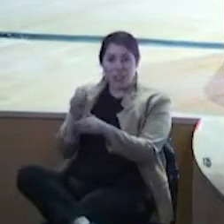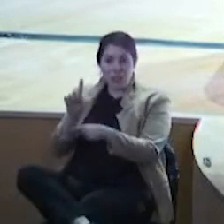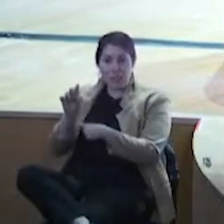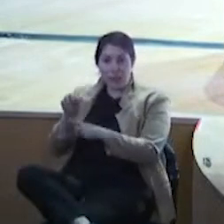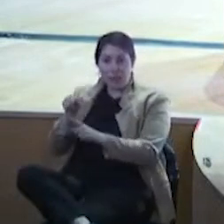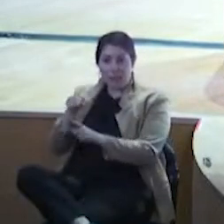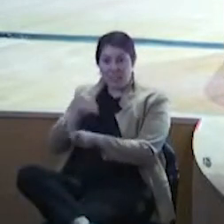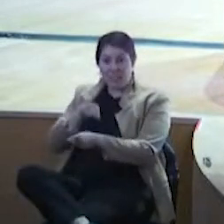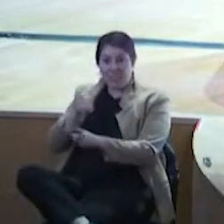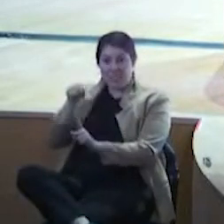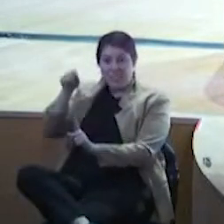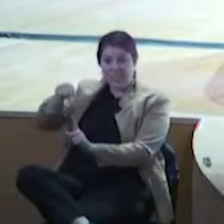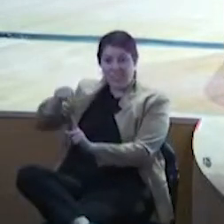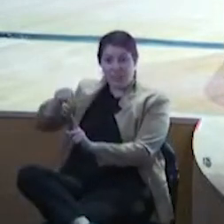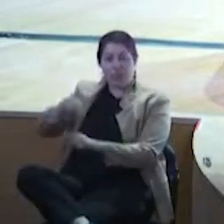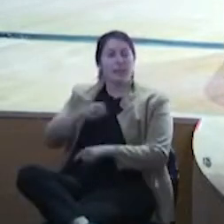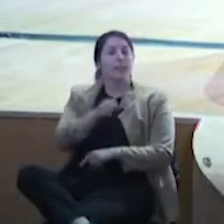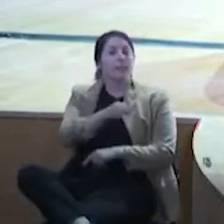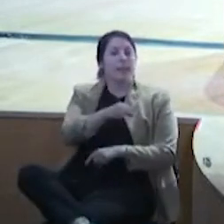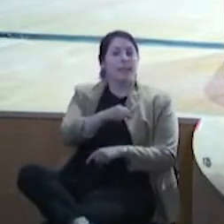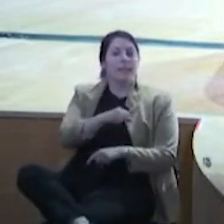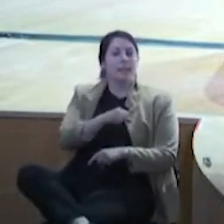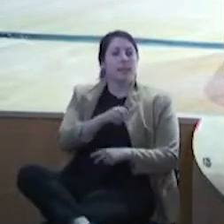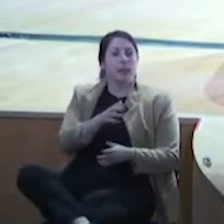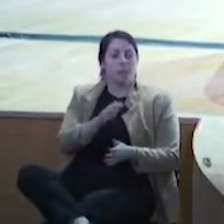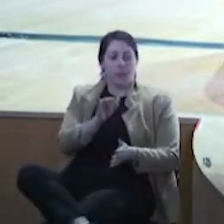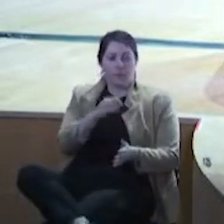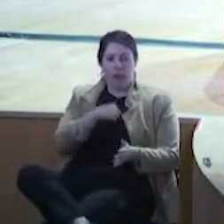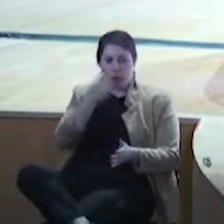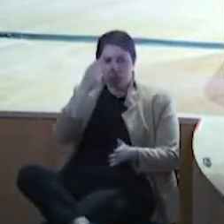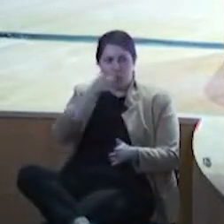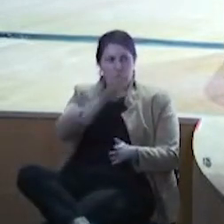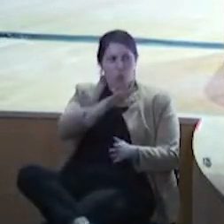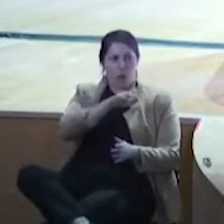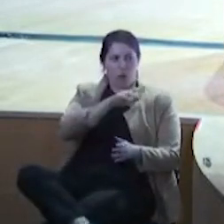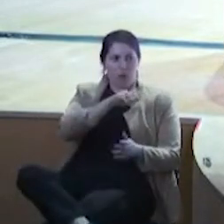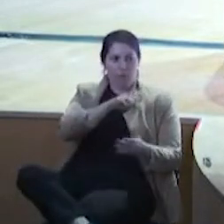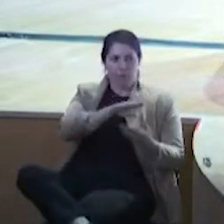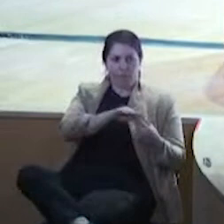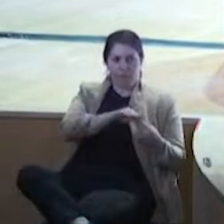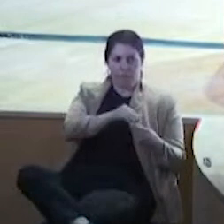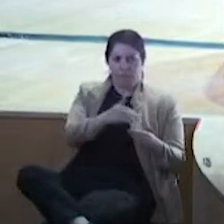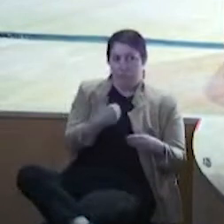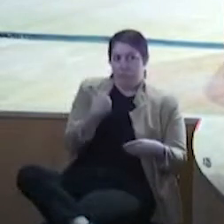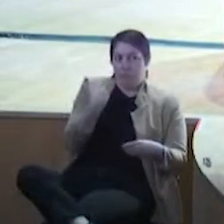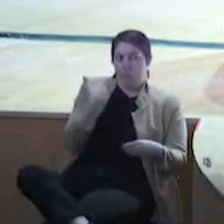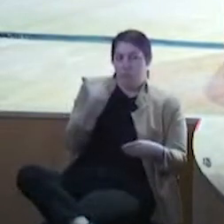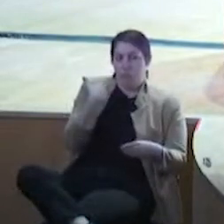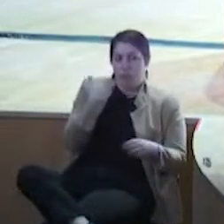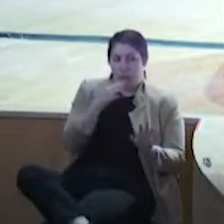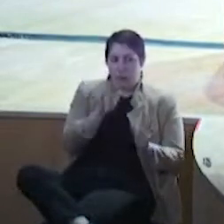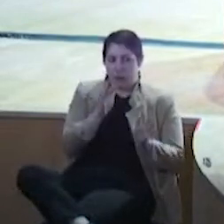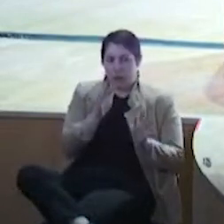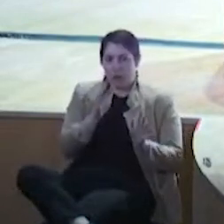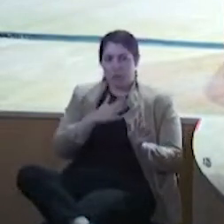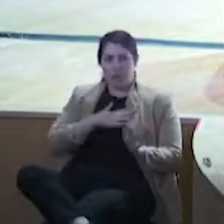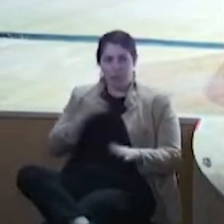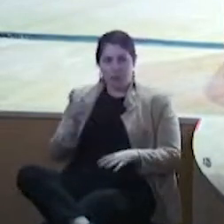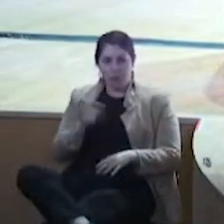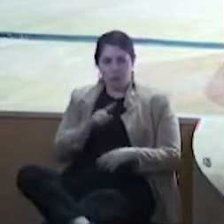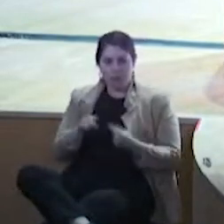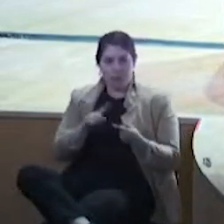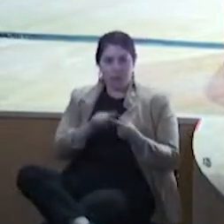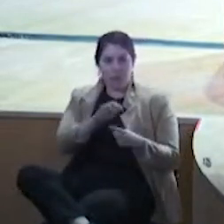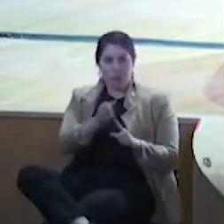I understanding that right? Yes. Okay. If I understood what was said earlier, I may be off on my understanding, but just